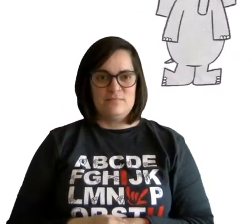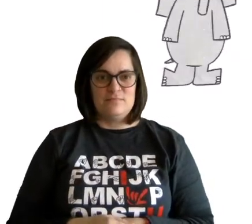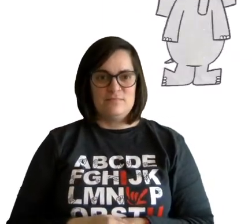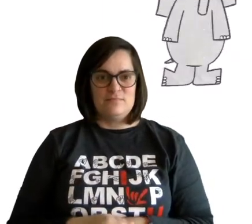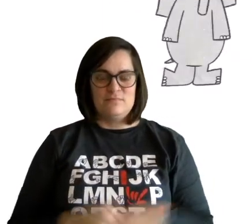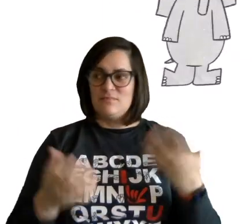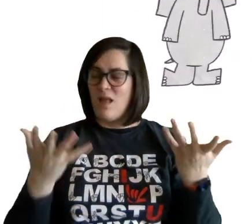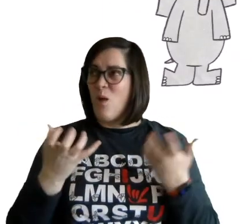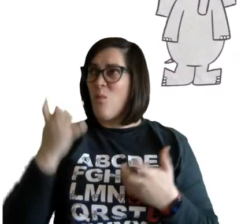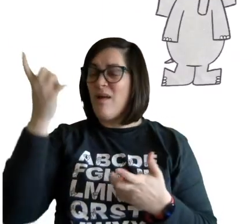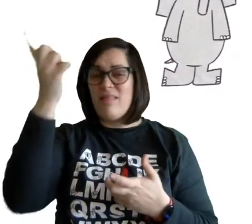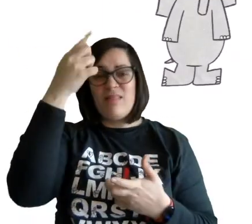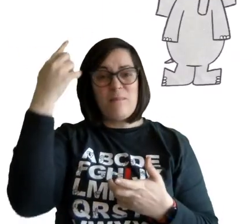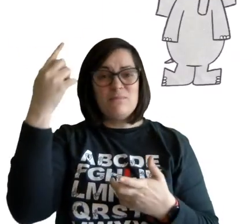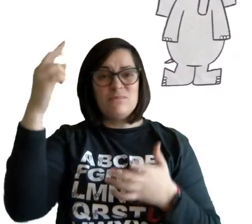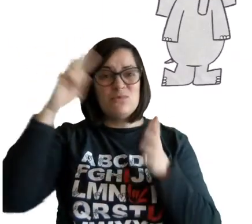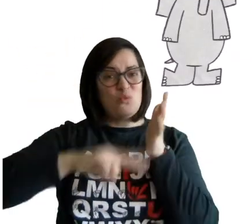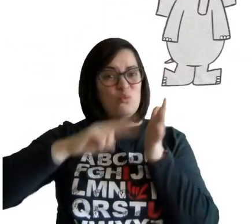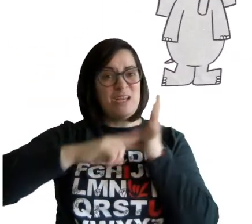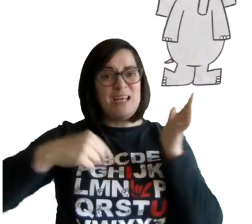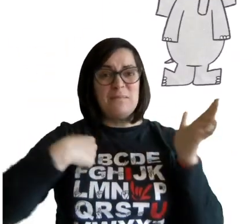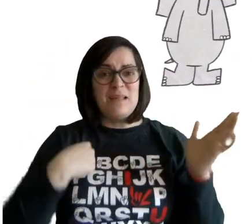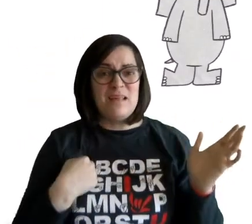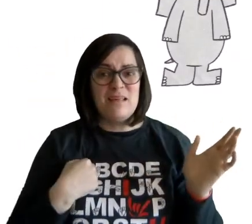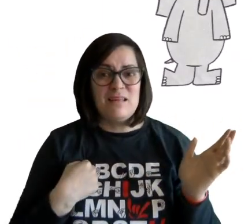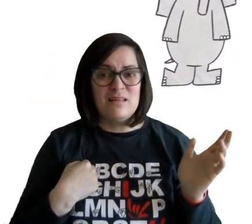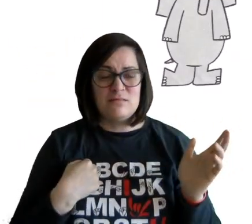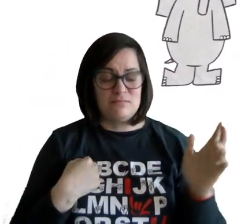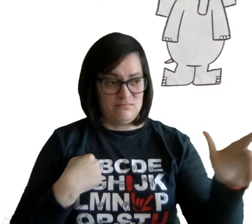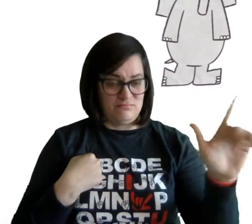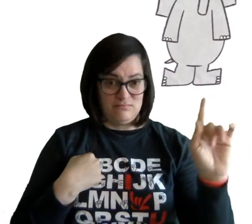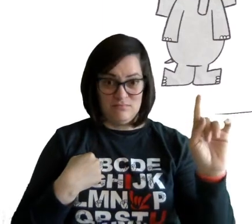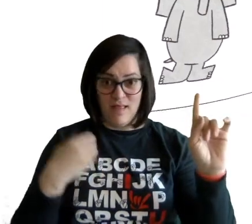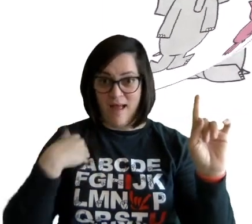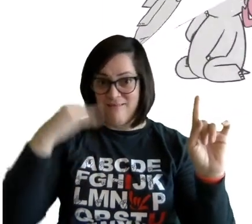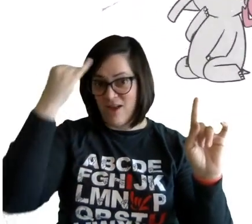I just want to be read. I have a good idea.